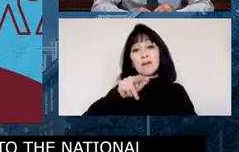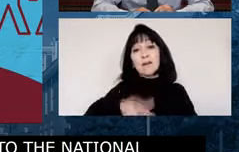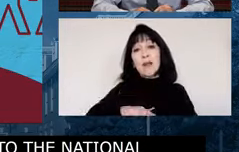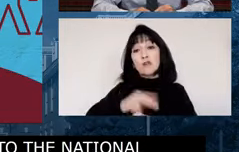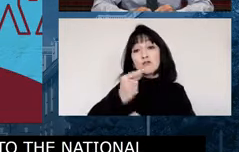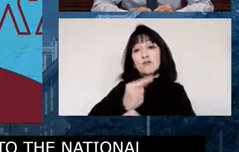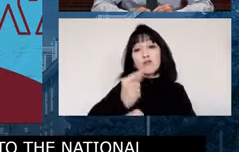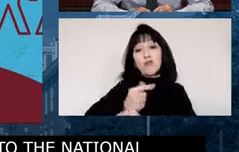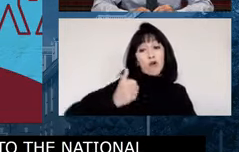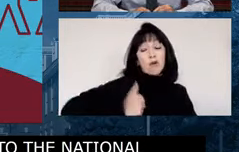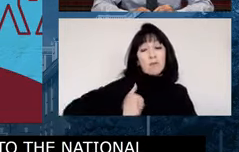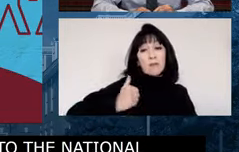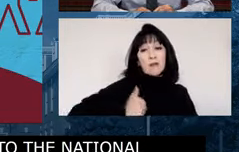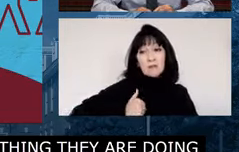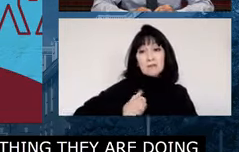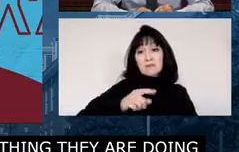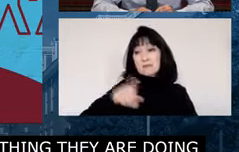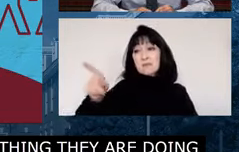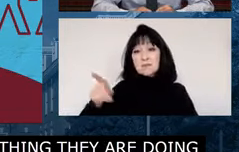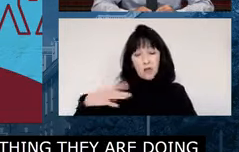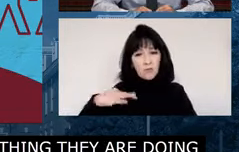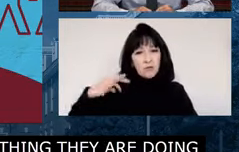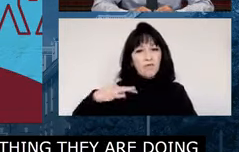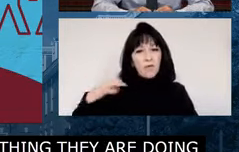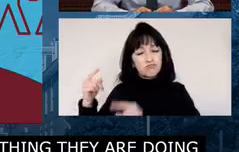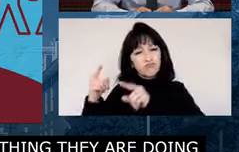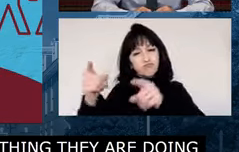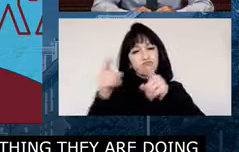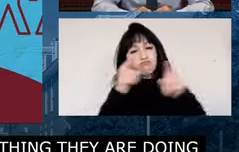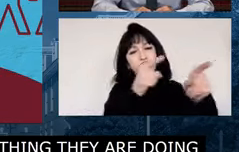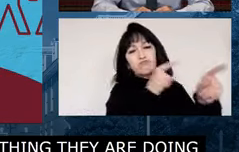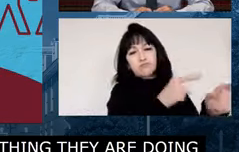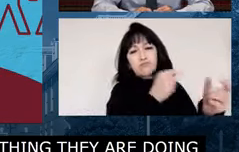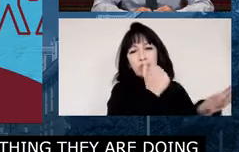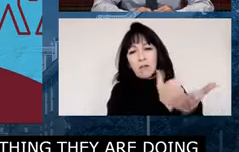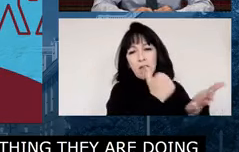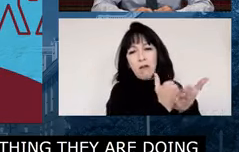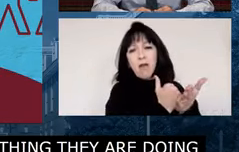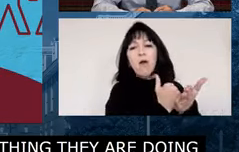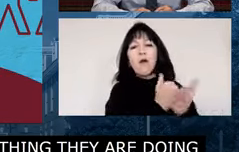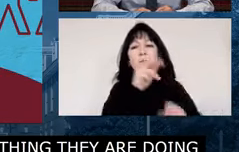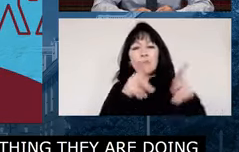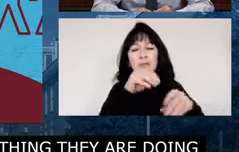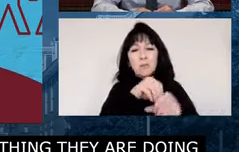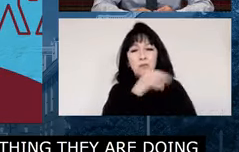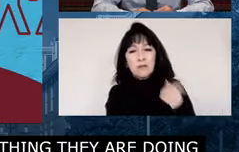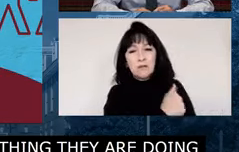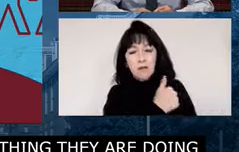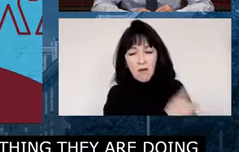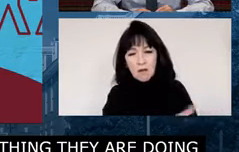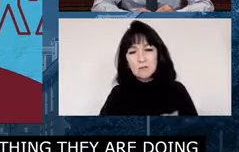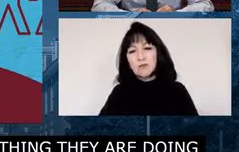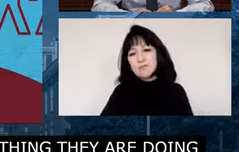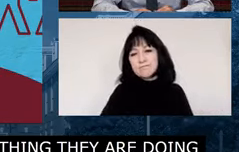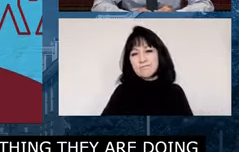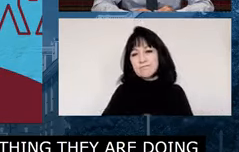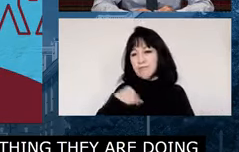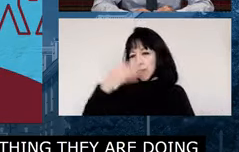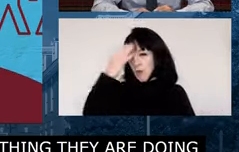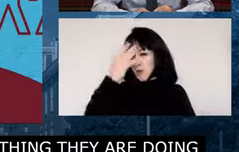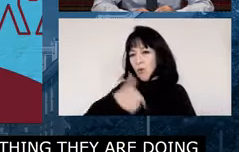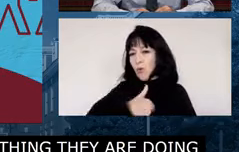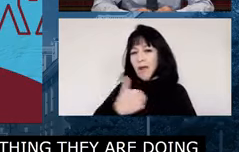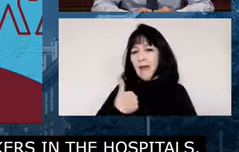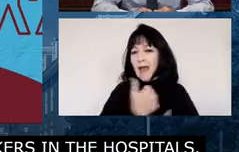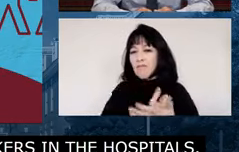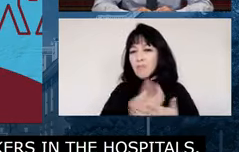doing a tremendous job, and in our long-term care facilities. Thank you very much. And we have media with us today, and we're here